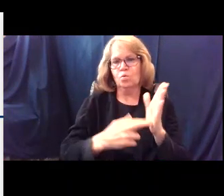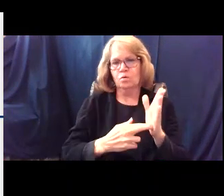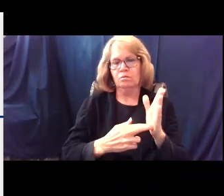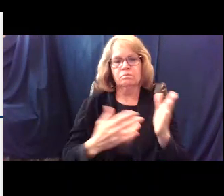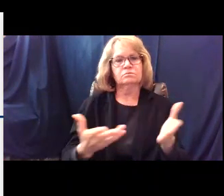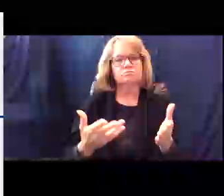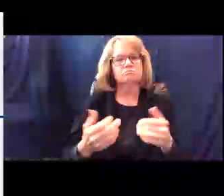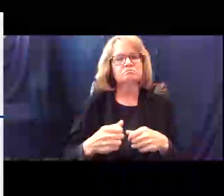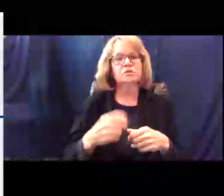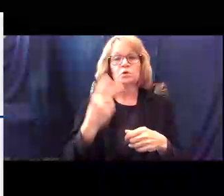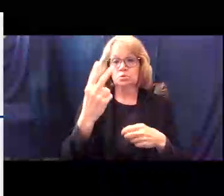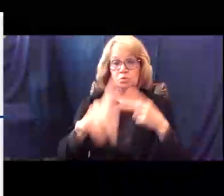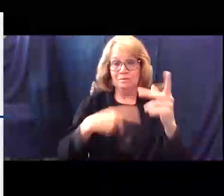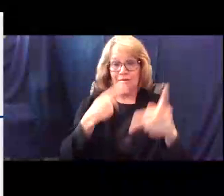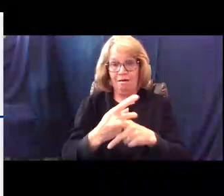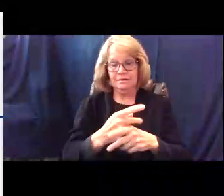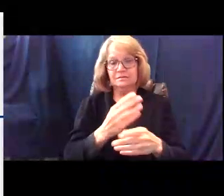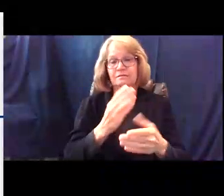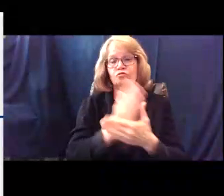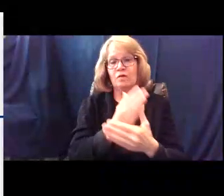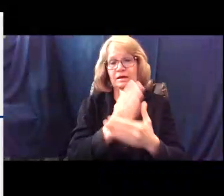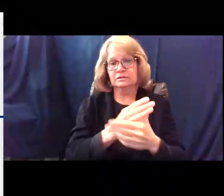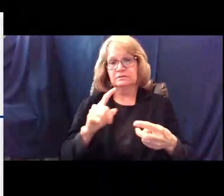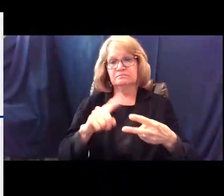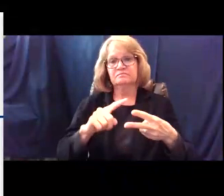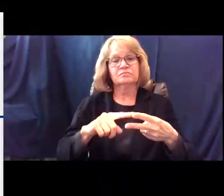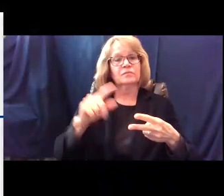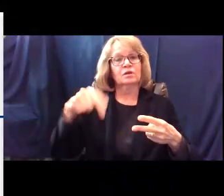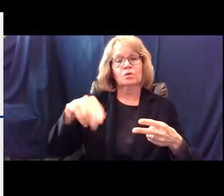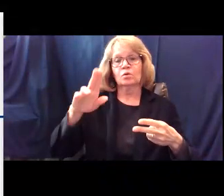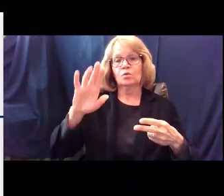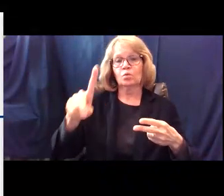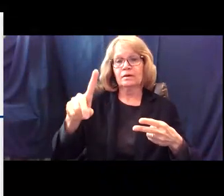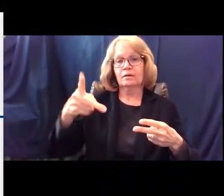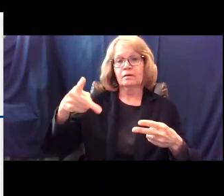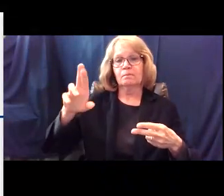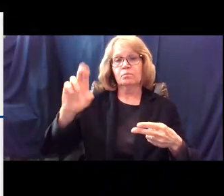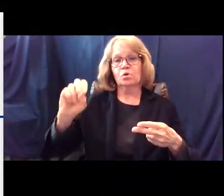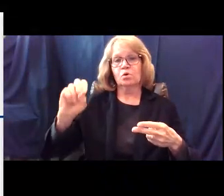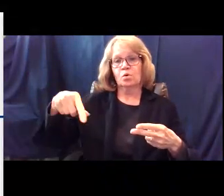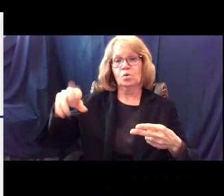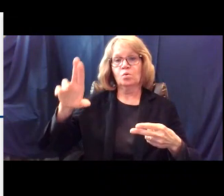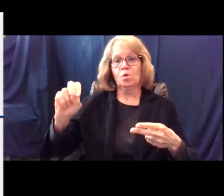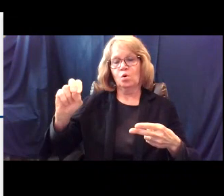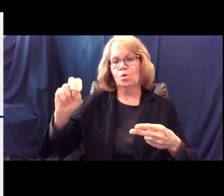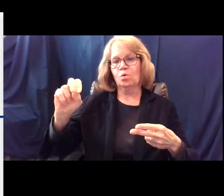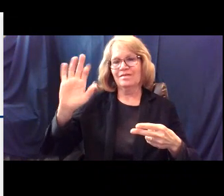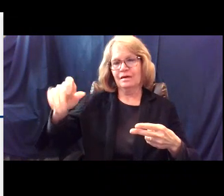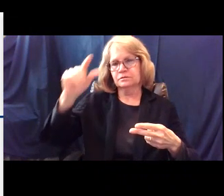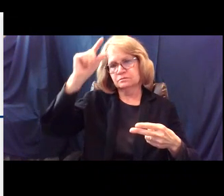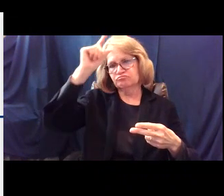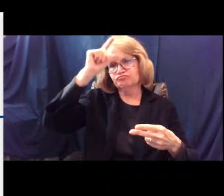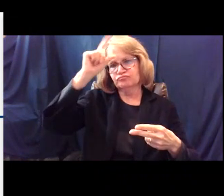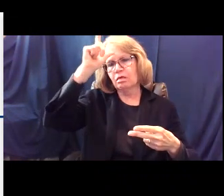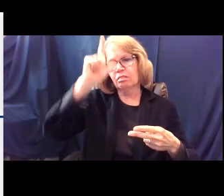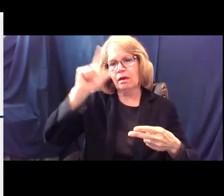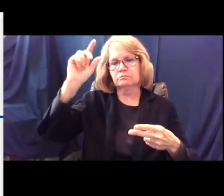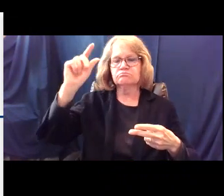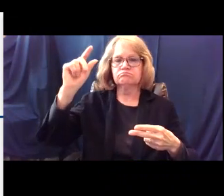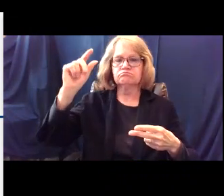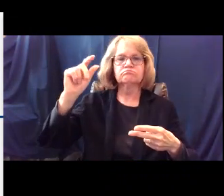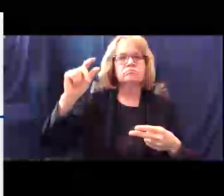main types of harassment. The first one is quid pro quo. That's a Latin phrase, this for that. And it's when a